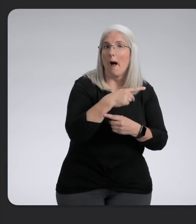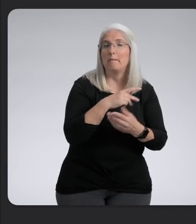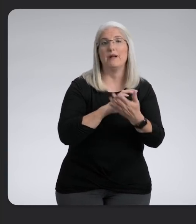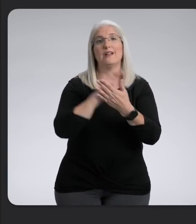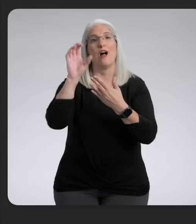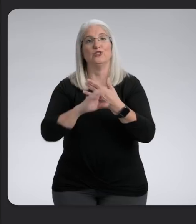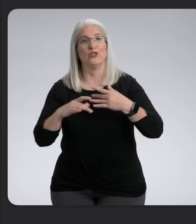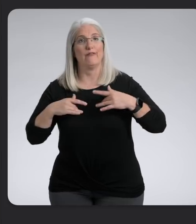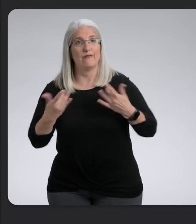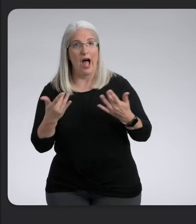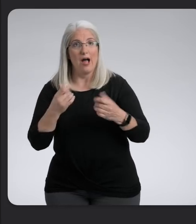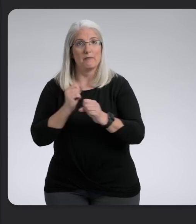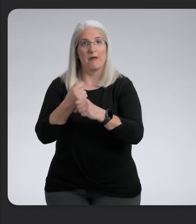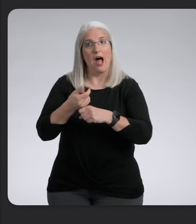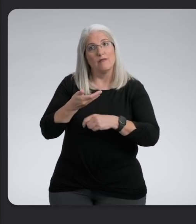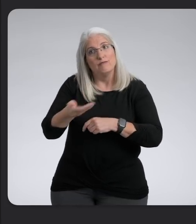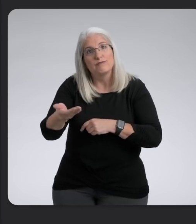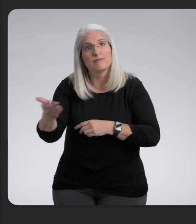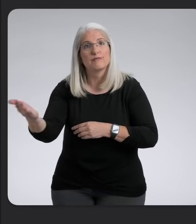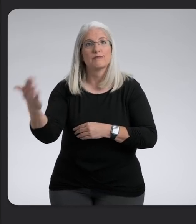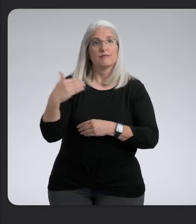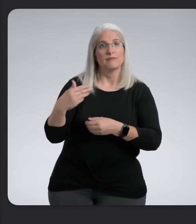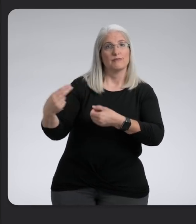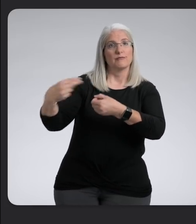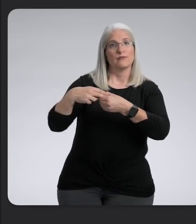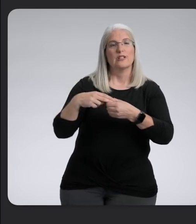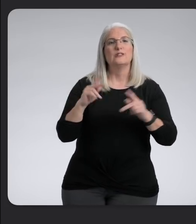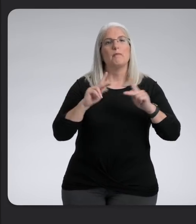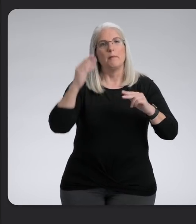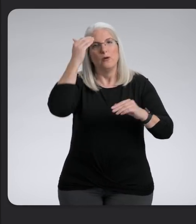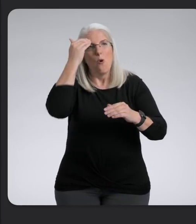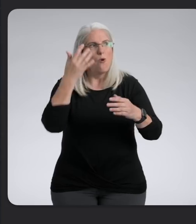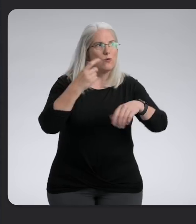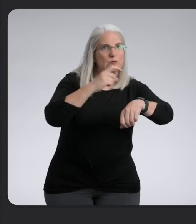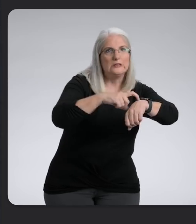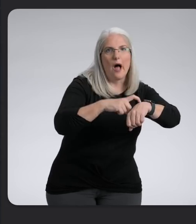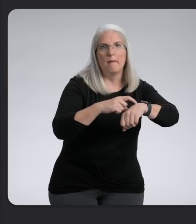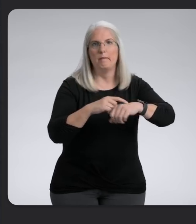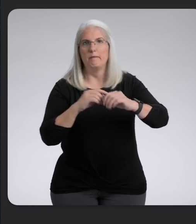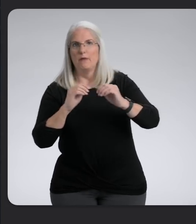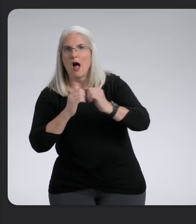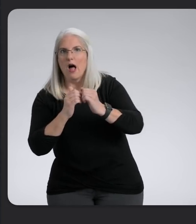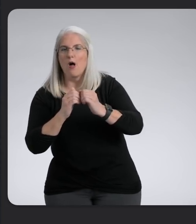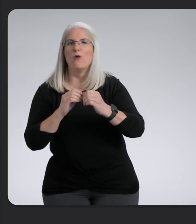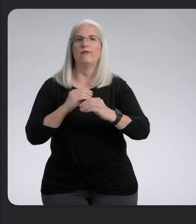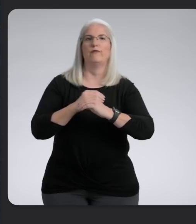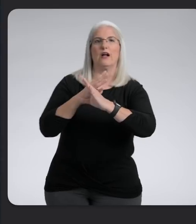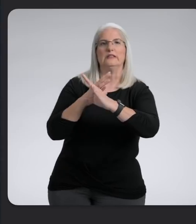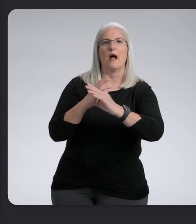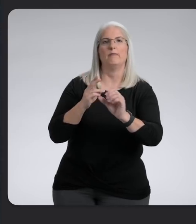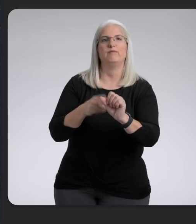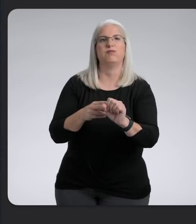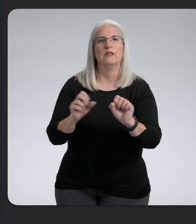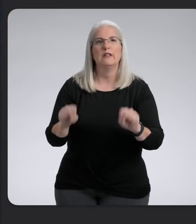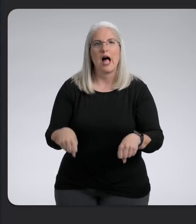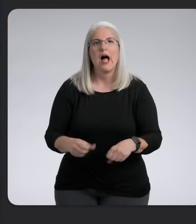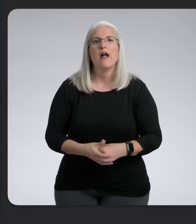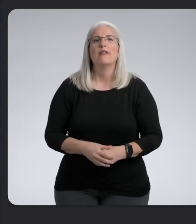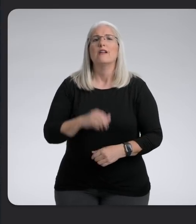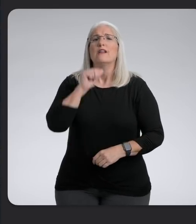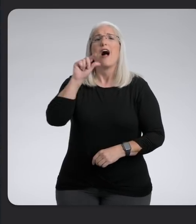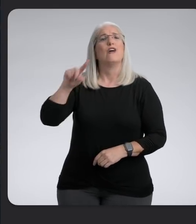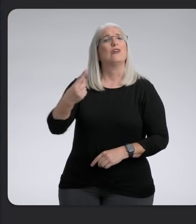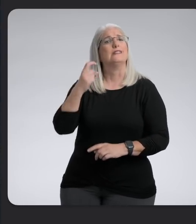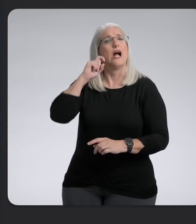your FaceTime call so everyone will know exactly where to meet and when. And it's not just Apple devices that can use a FaceTime